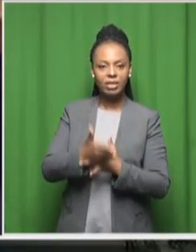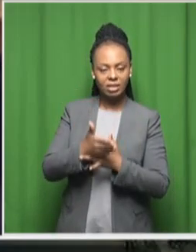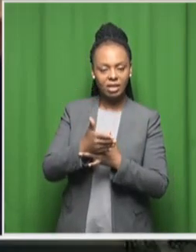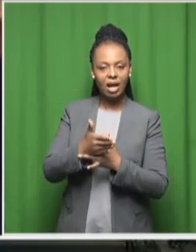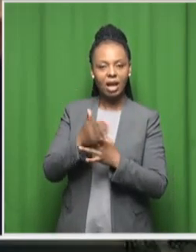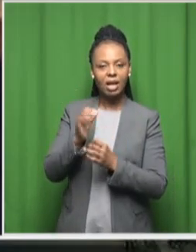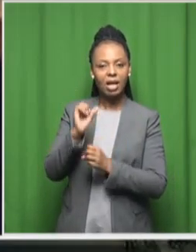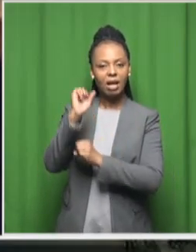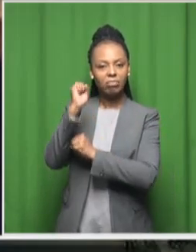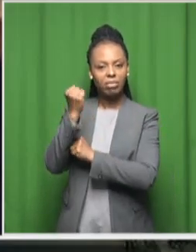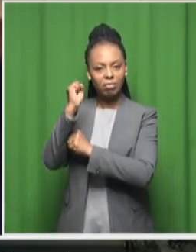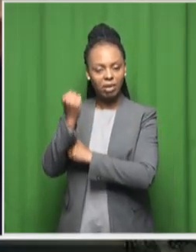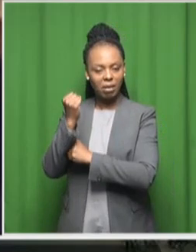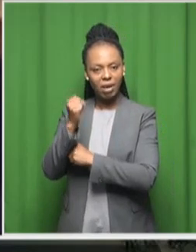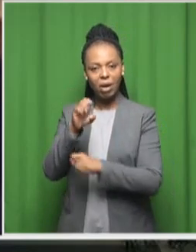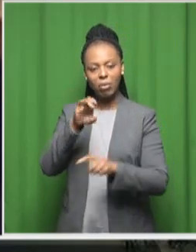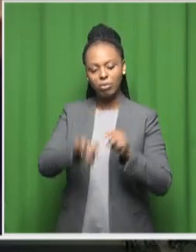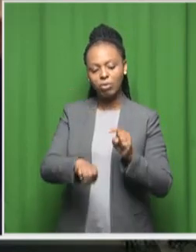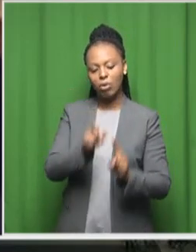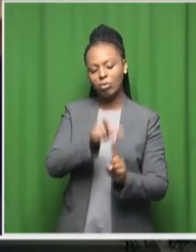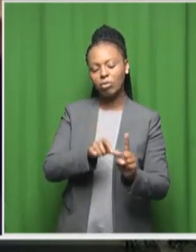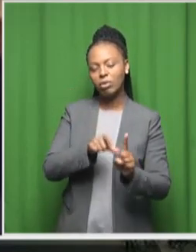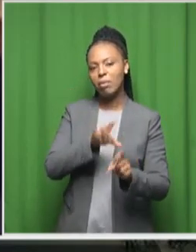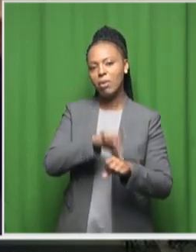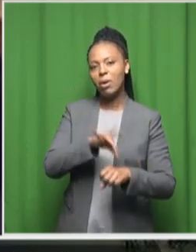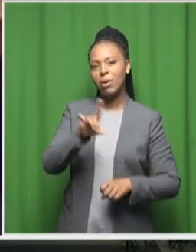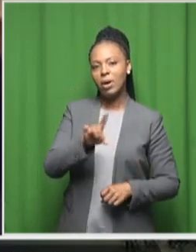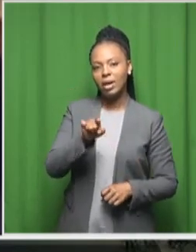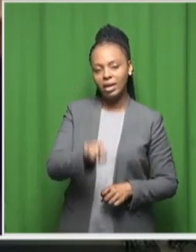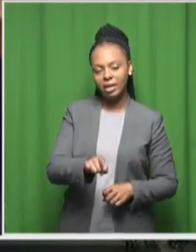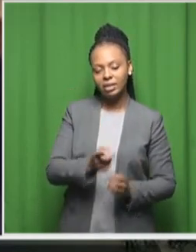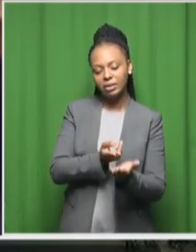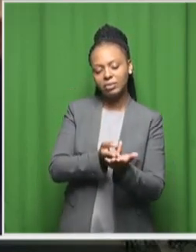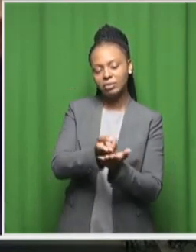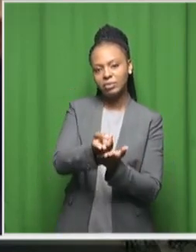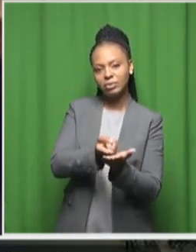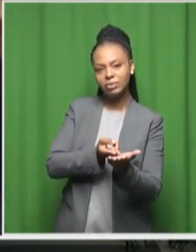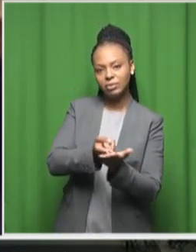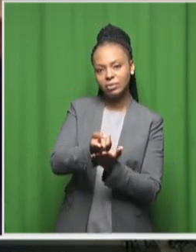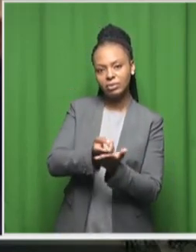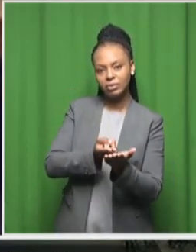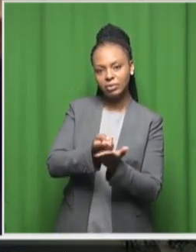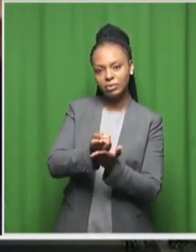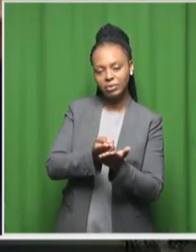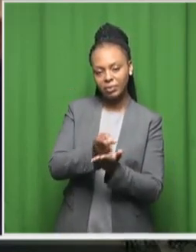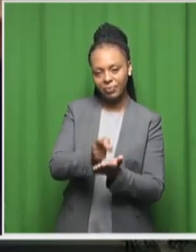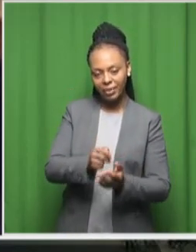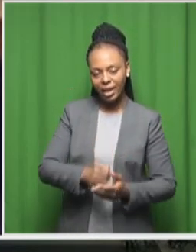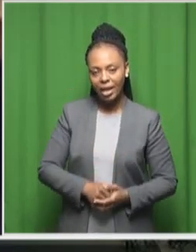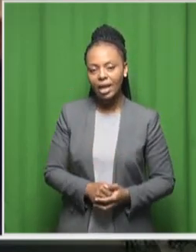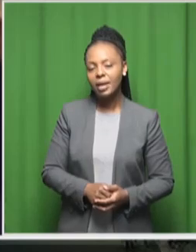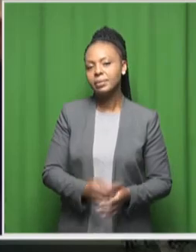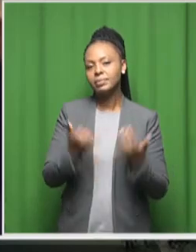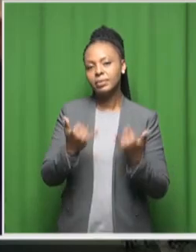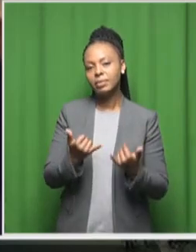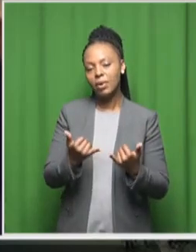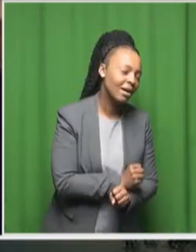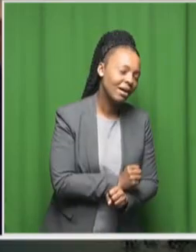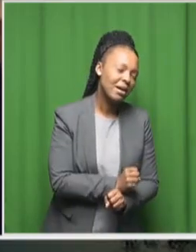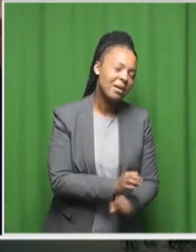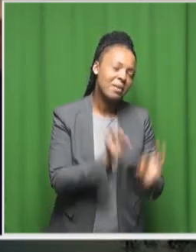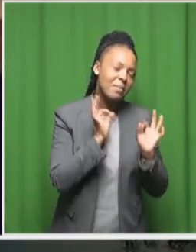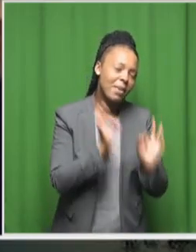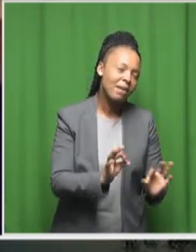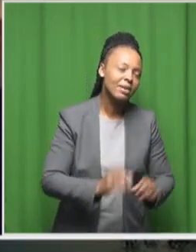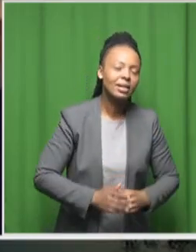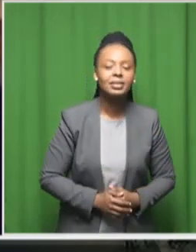private practice based at Netcare UCT Private Academic Hospital. Dr. Creamer, thanks so much for your time. Welcome to Morning Live. Okay,